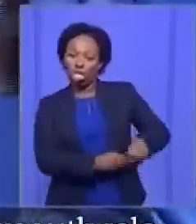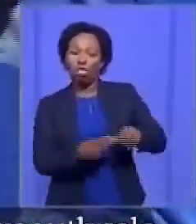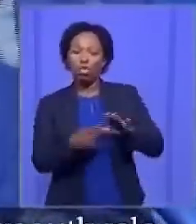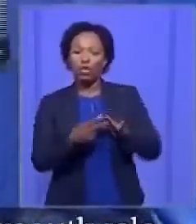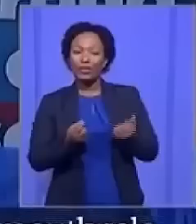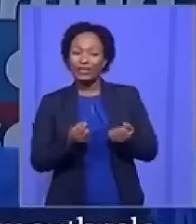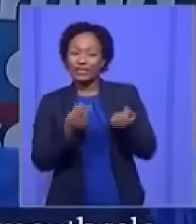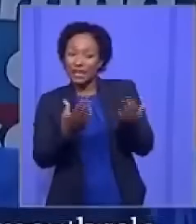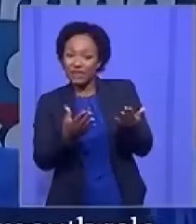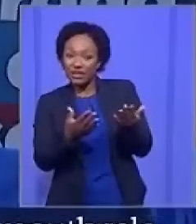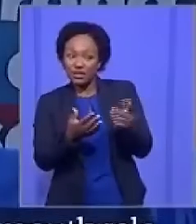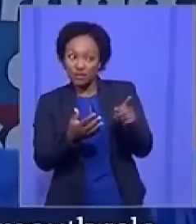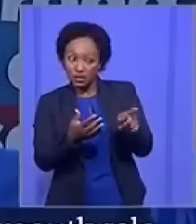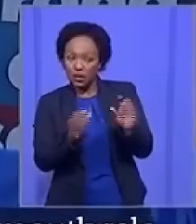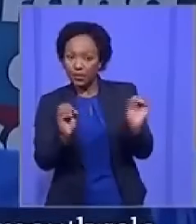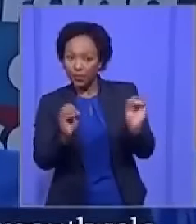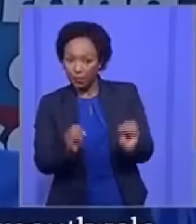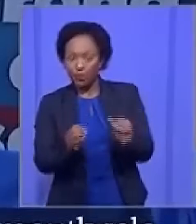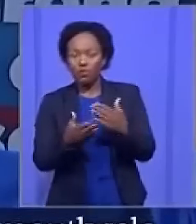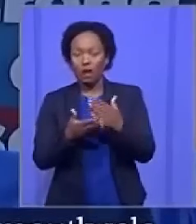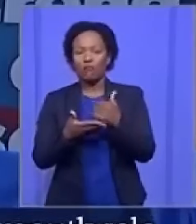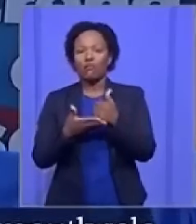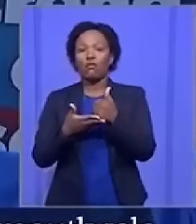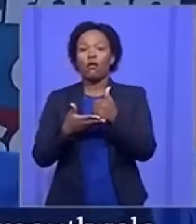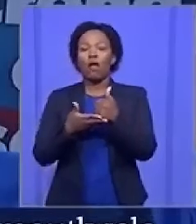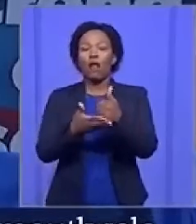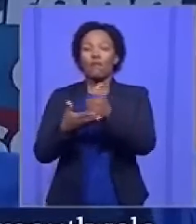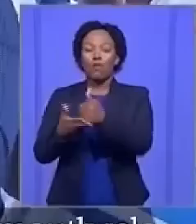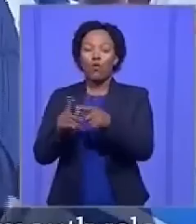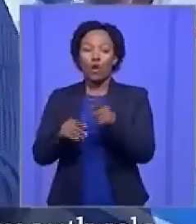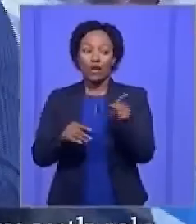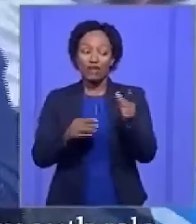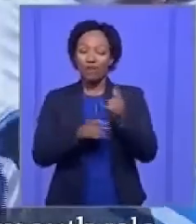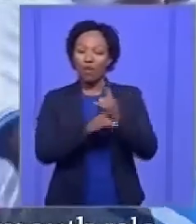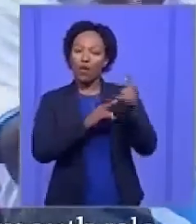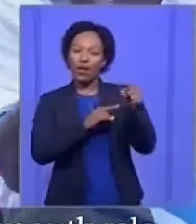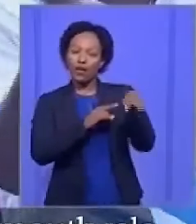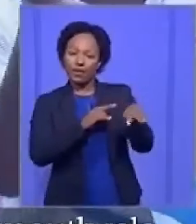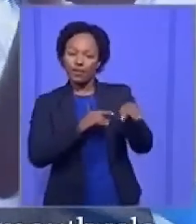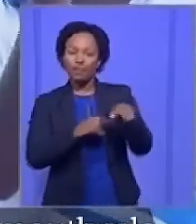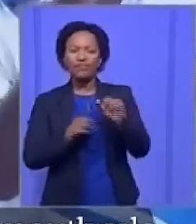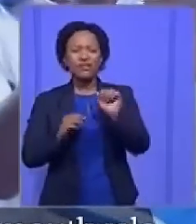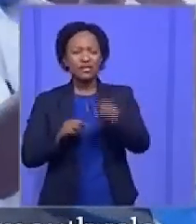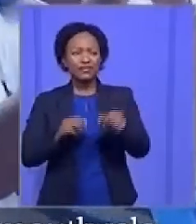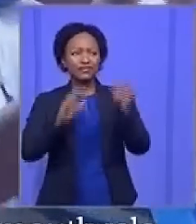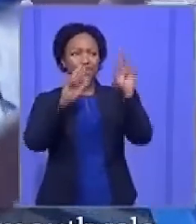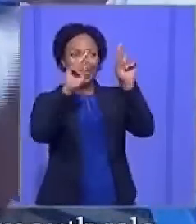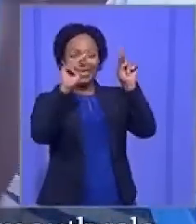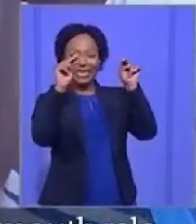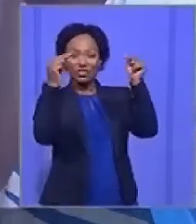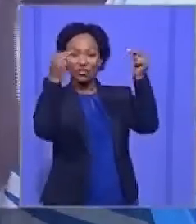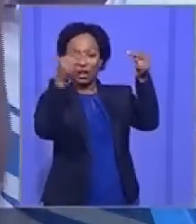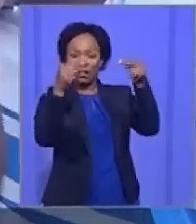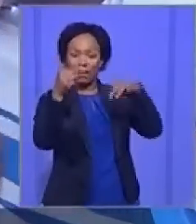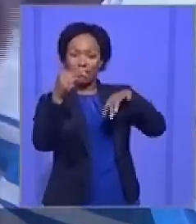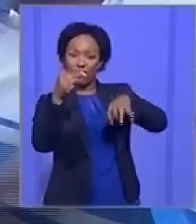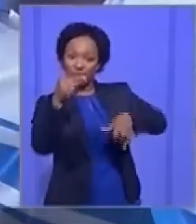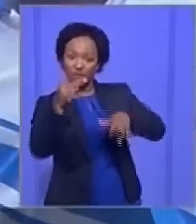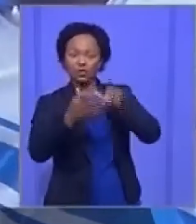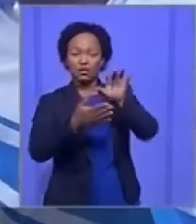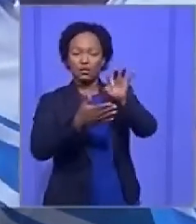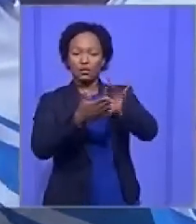fenya ditlhopho kgwedi e tlang. Yes, this is a national and a provincial election. But on the 29th of